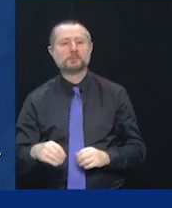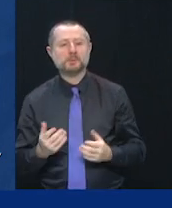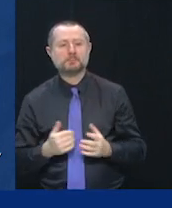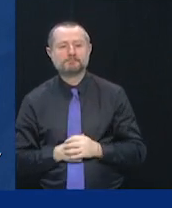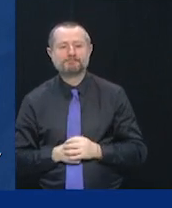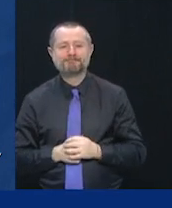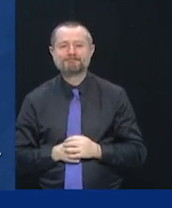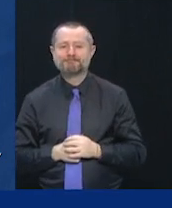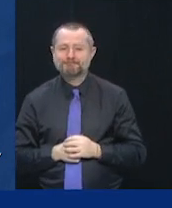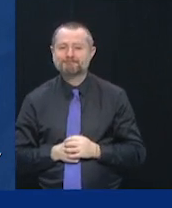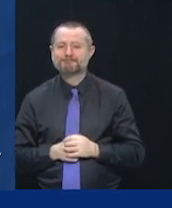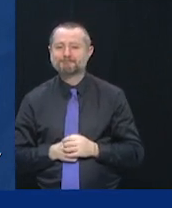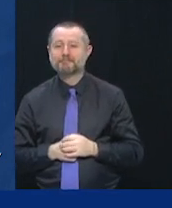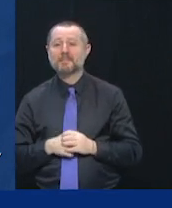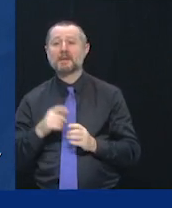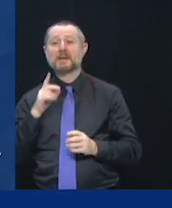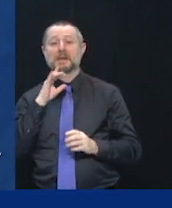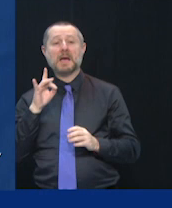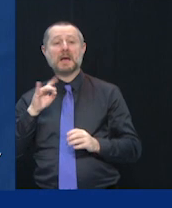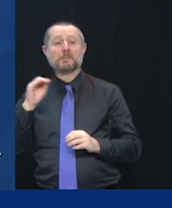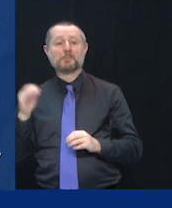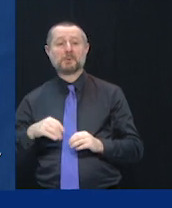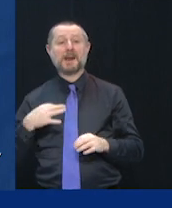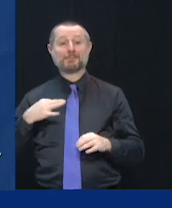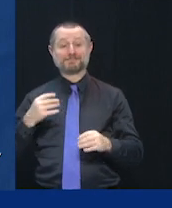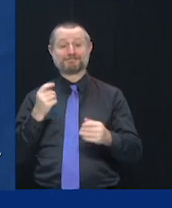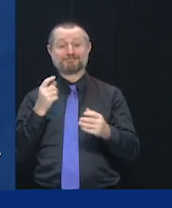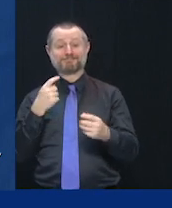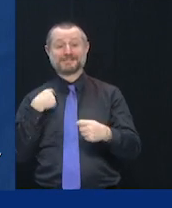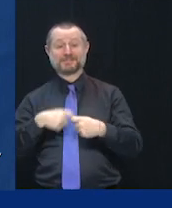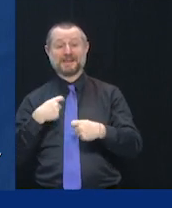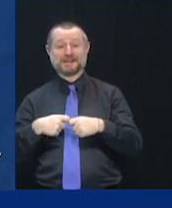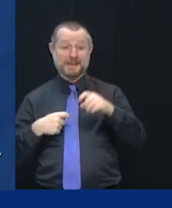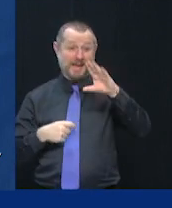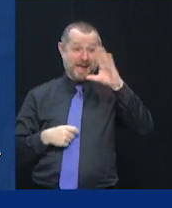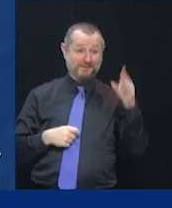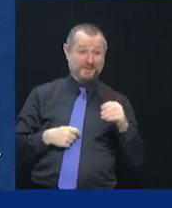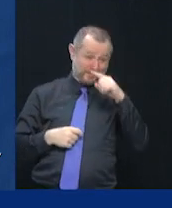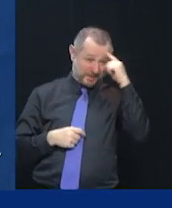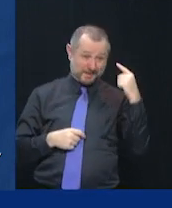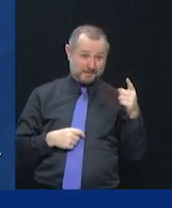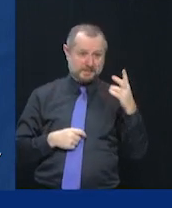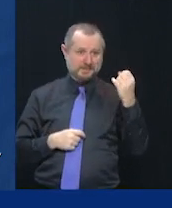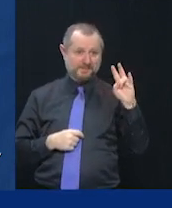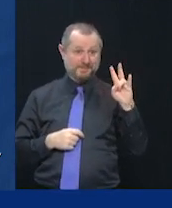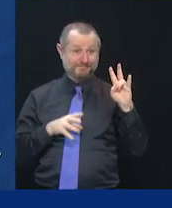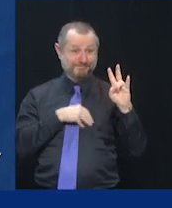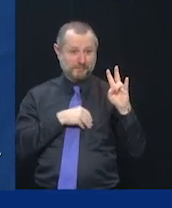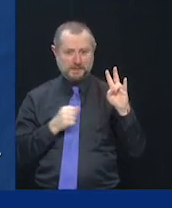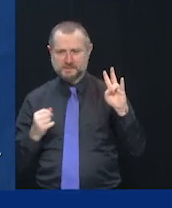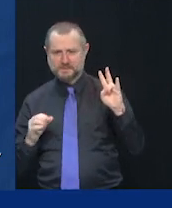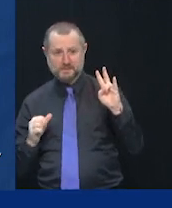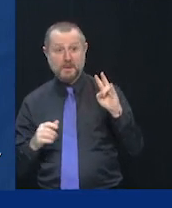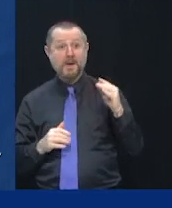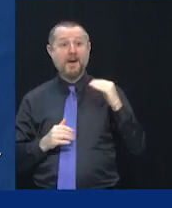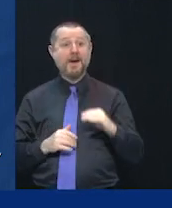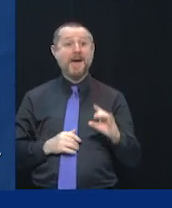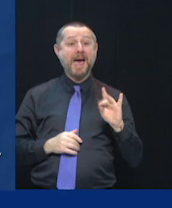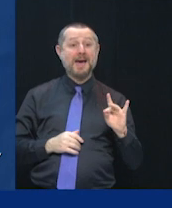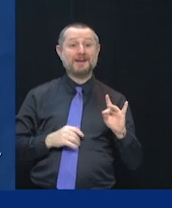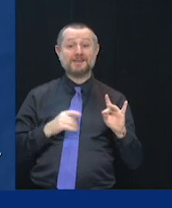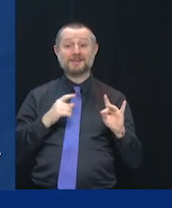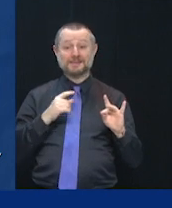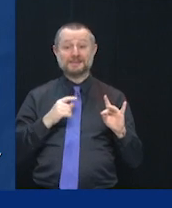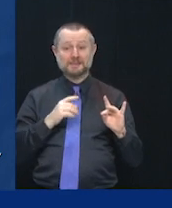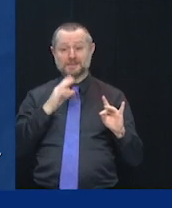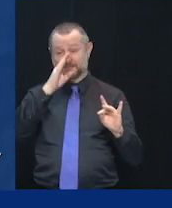American. 8% Hispanic or Latino, 10% vaccine recipients. So of hospital workers,